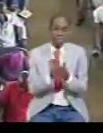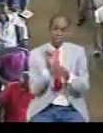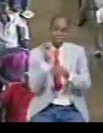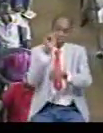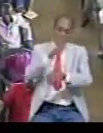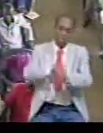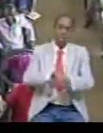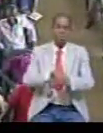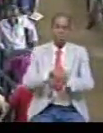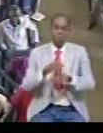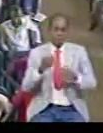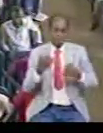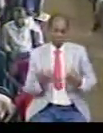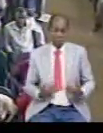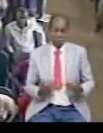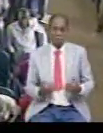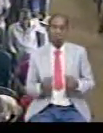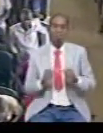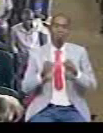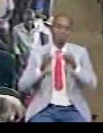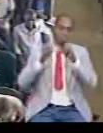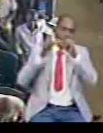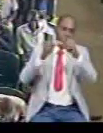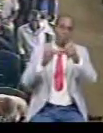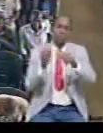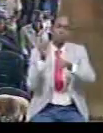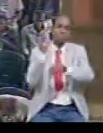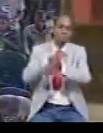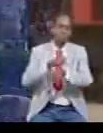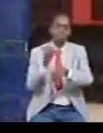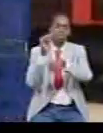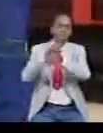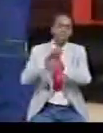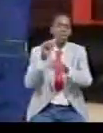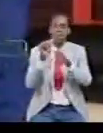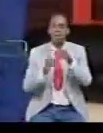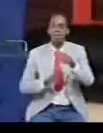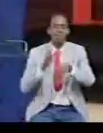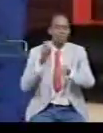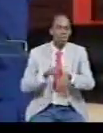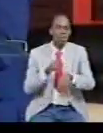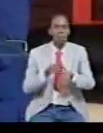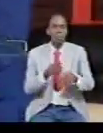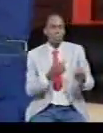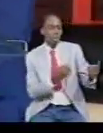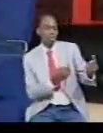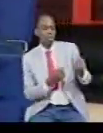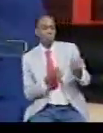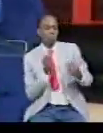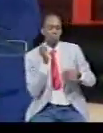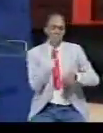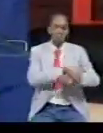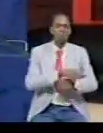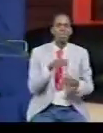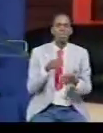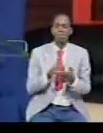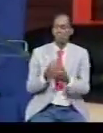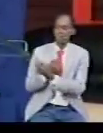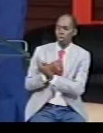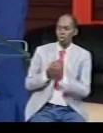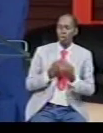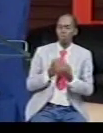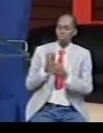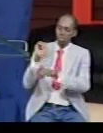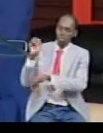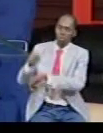overcometh in the present tense, continual, is happening every time it comes this way, you overcome. It comes